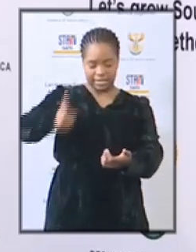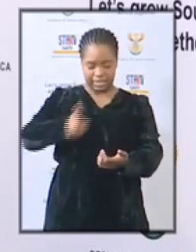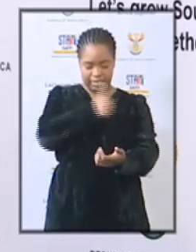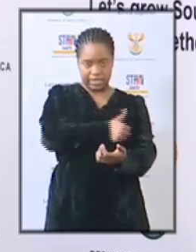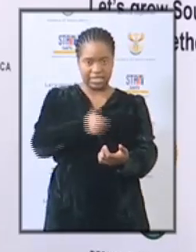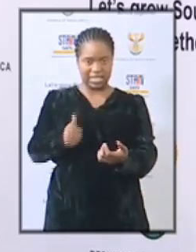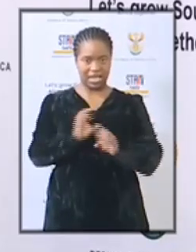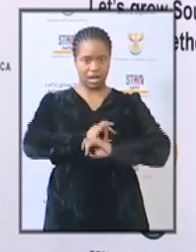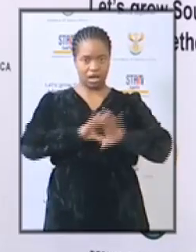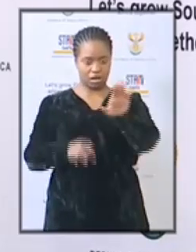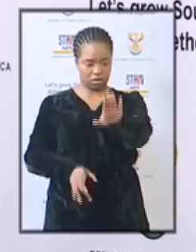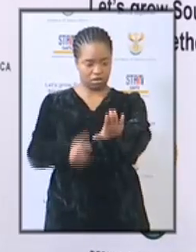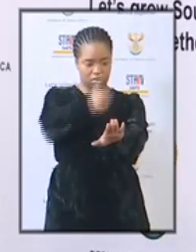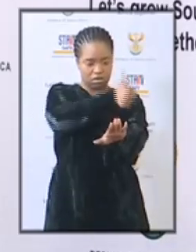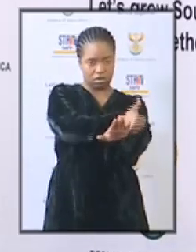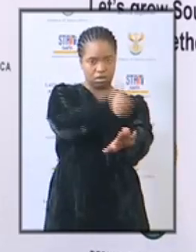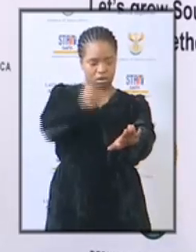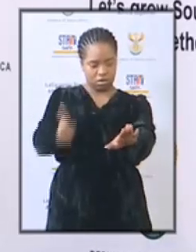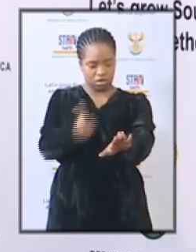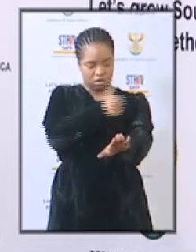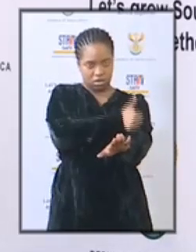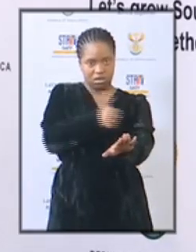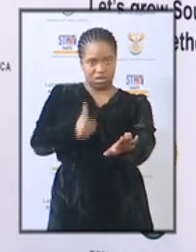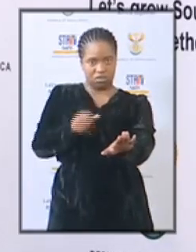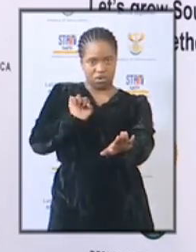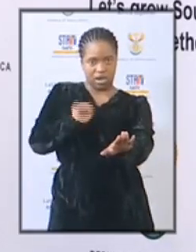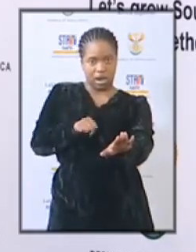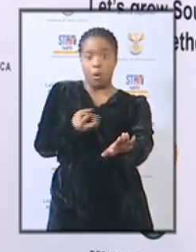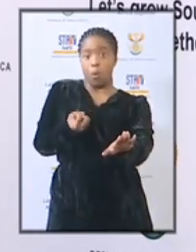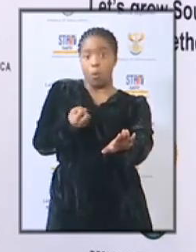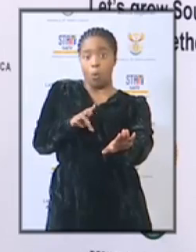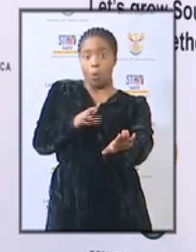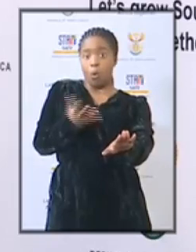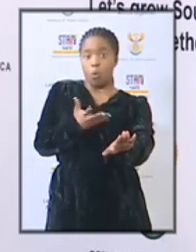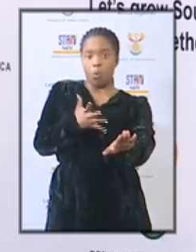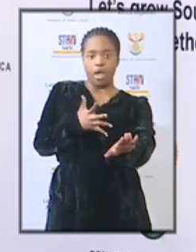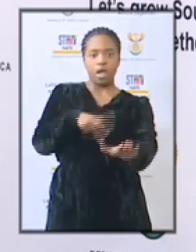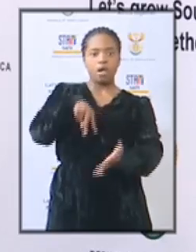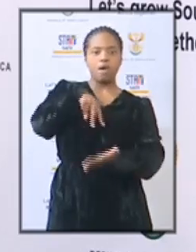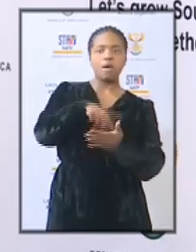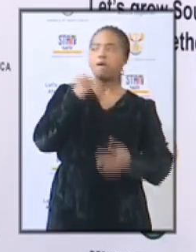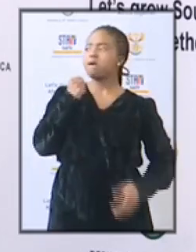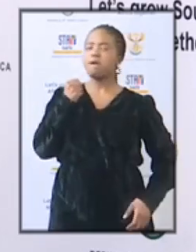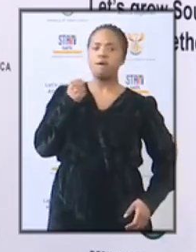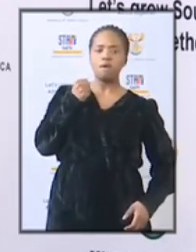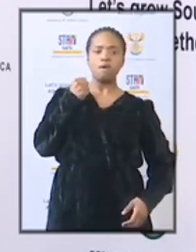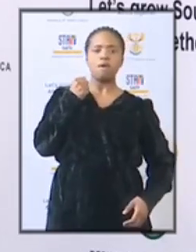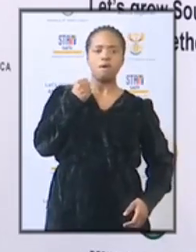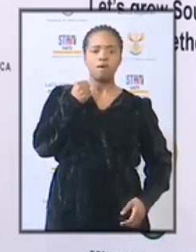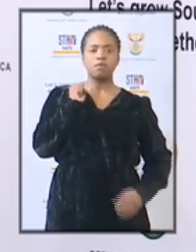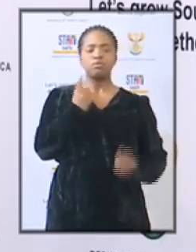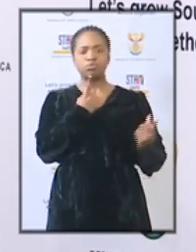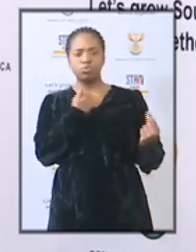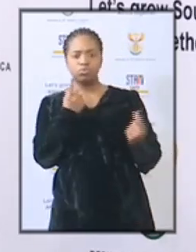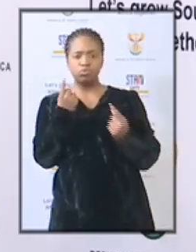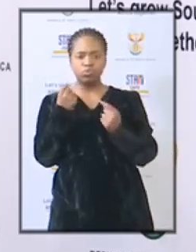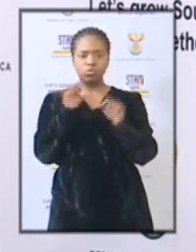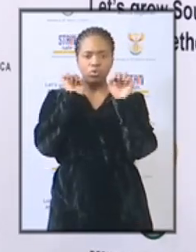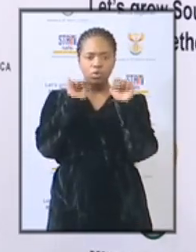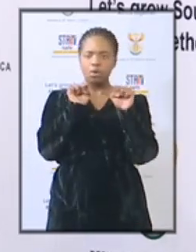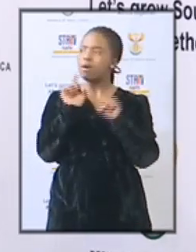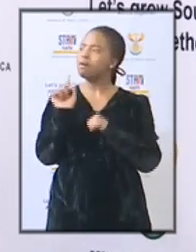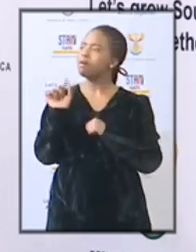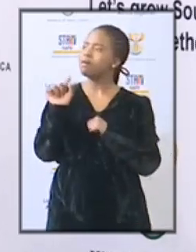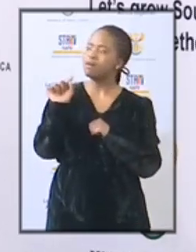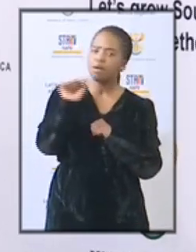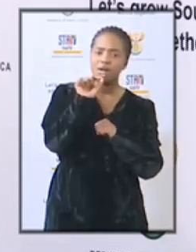we can ensure social distancing. Or where it's standing areas in the attractions or within the doing the tours, they must make